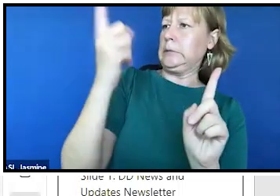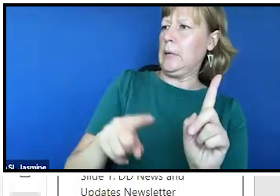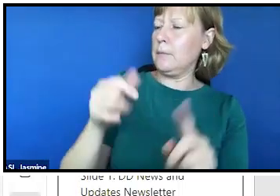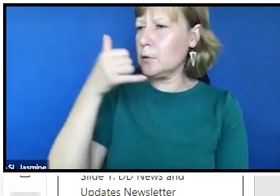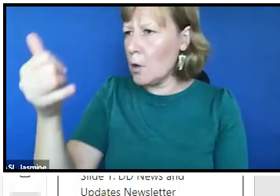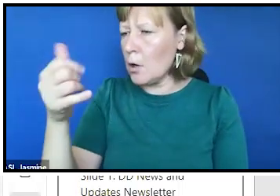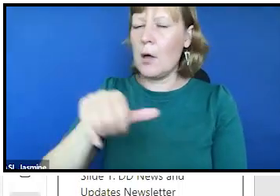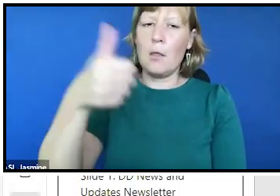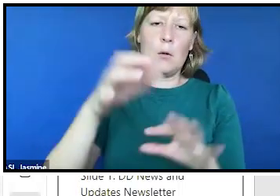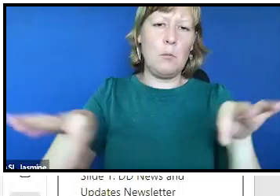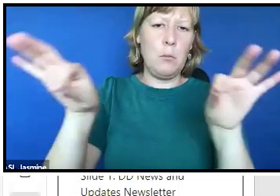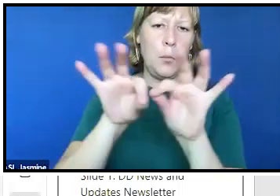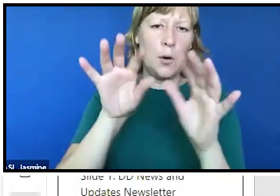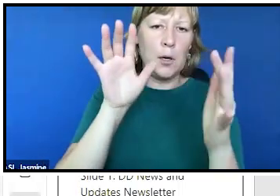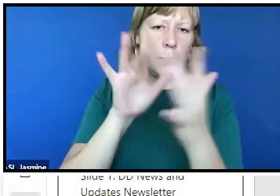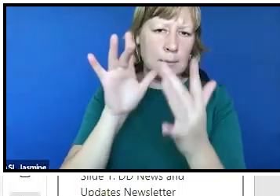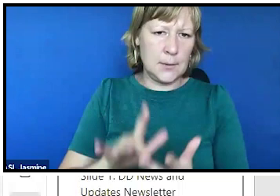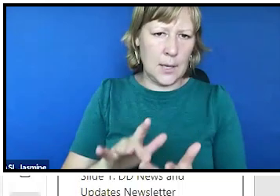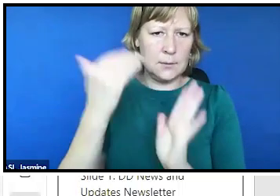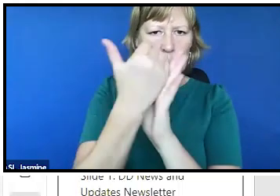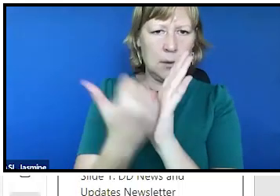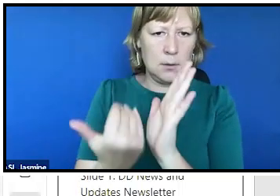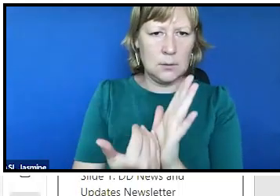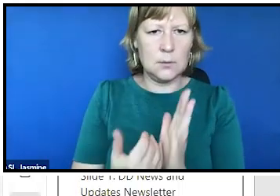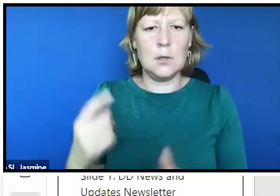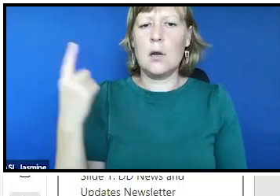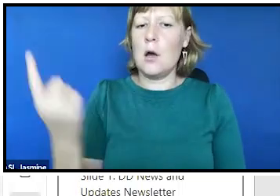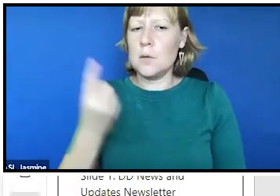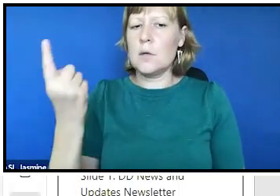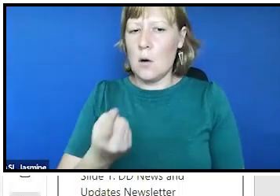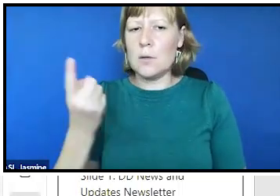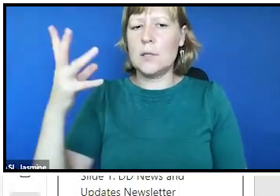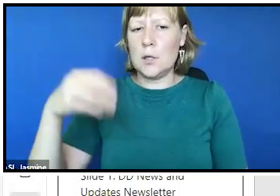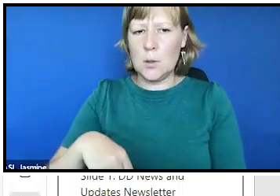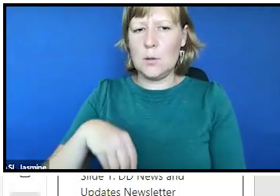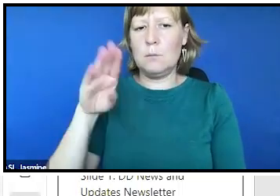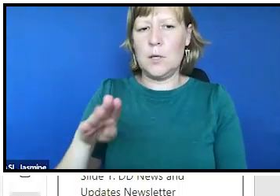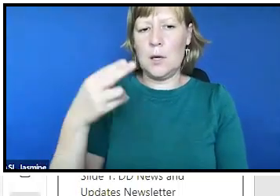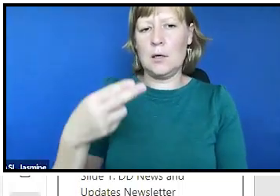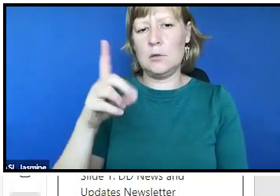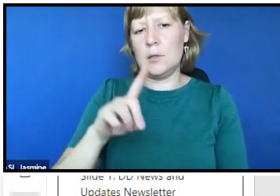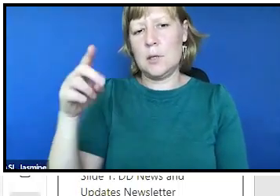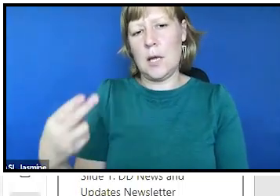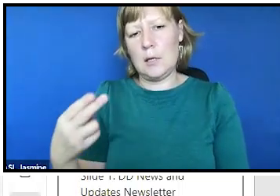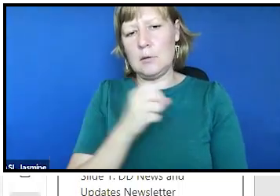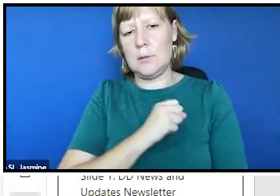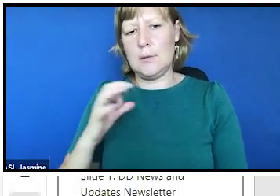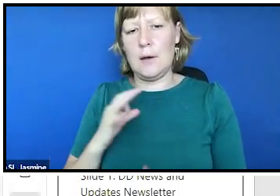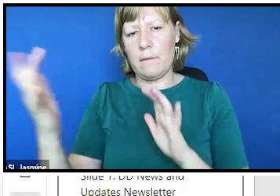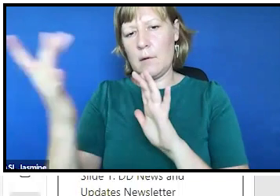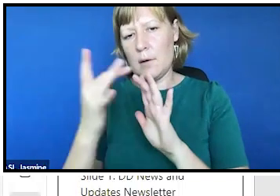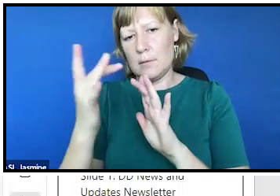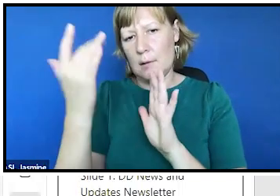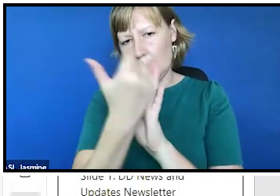have. And then we'll always include our BHDDH staff contact list. So you can contact any of us here if you'd like, for